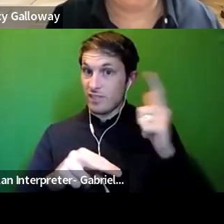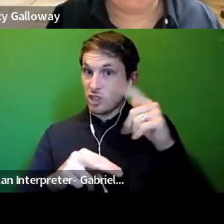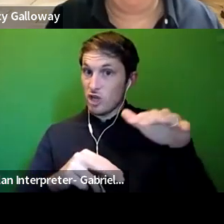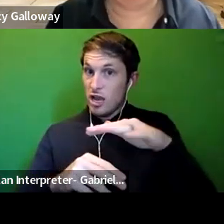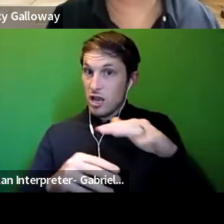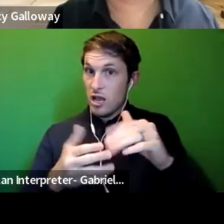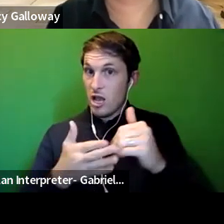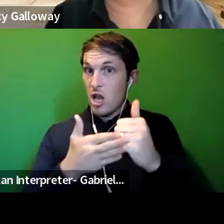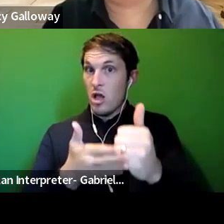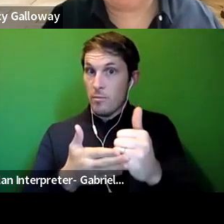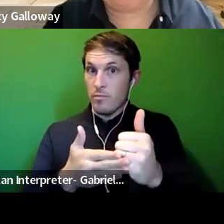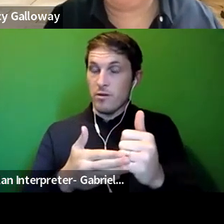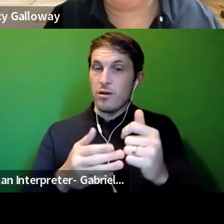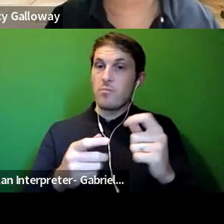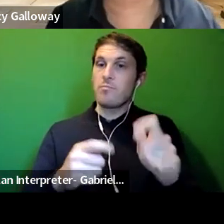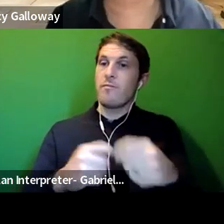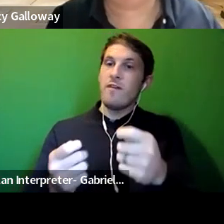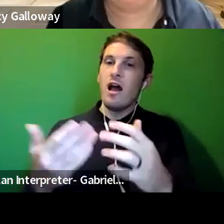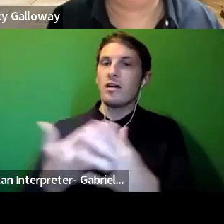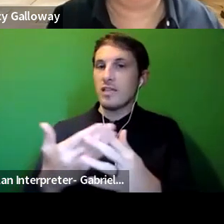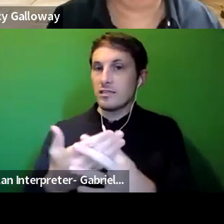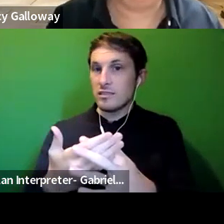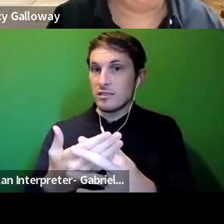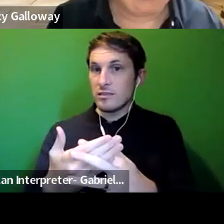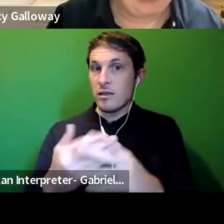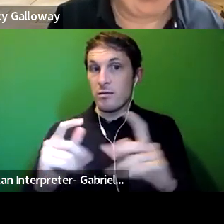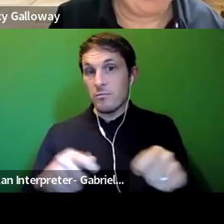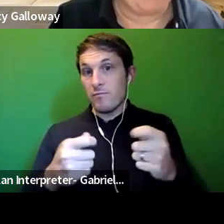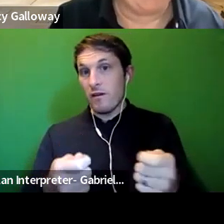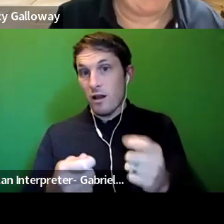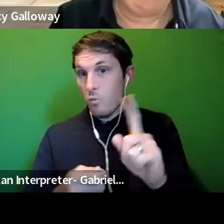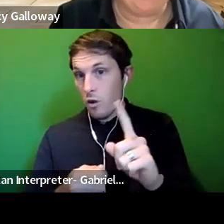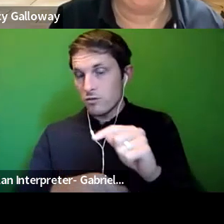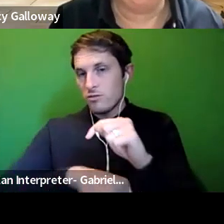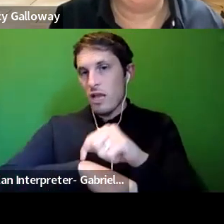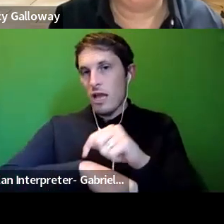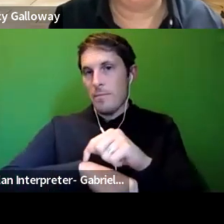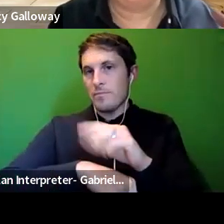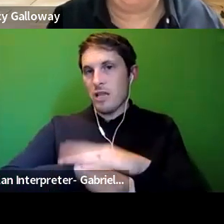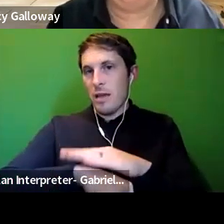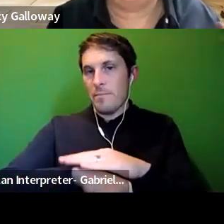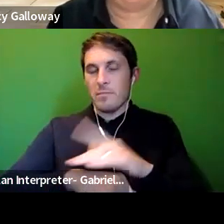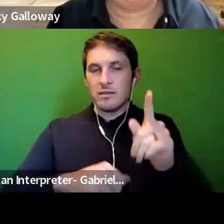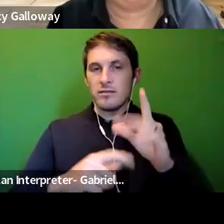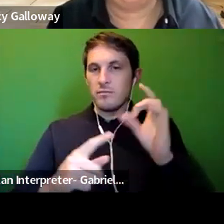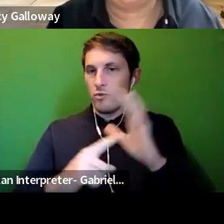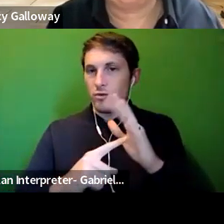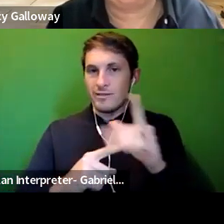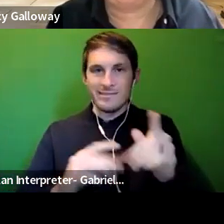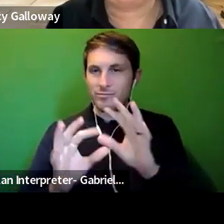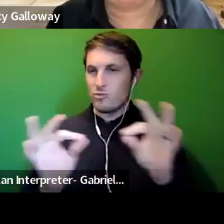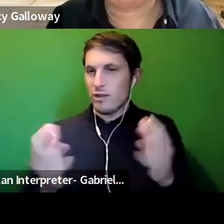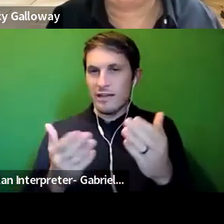is time. And it's probably the one thing that they never get, just time to learn about